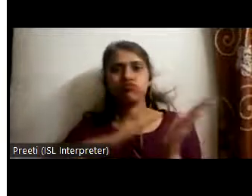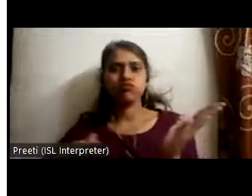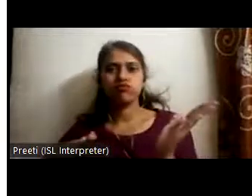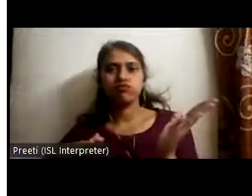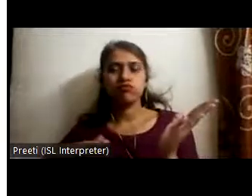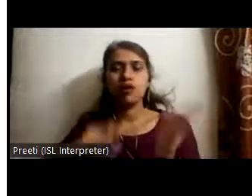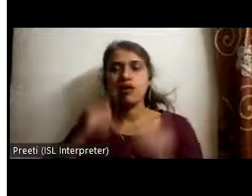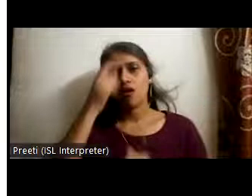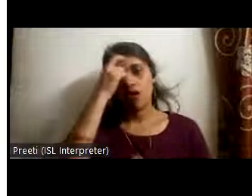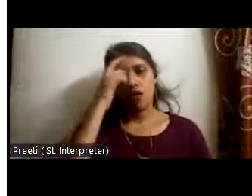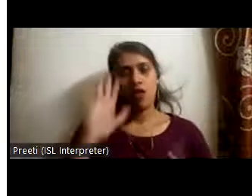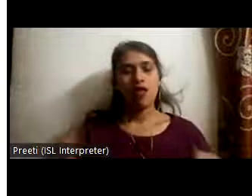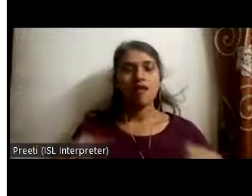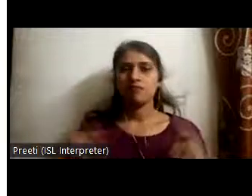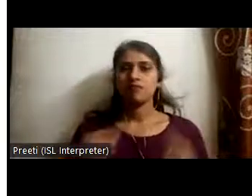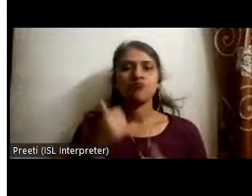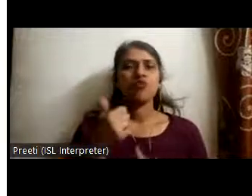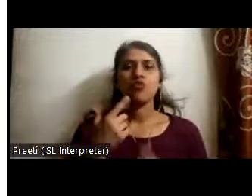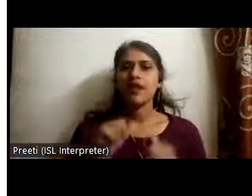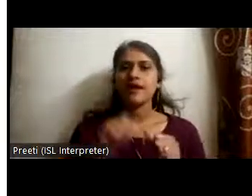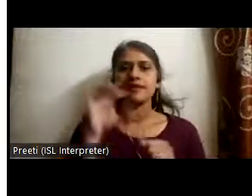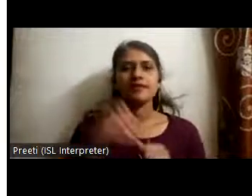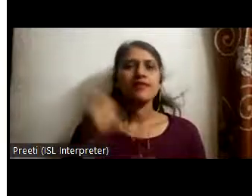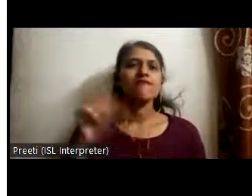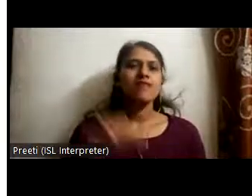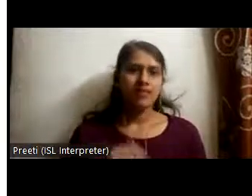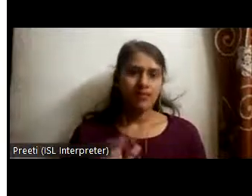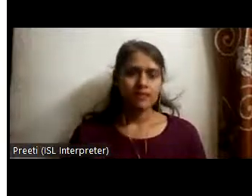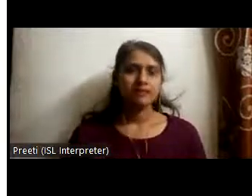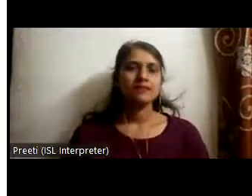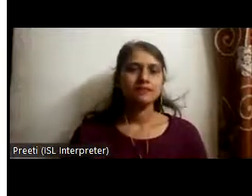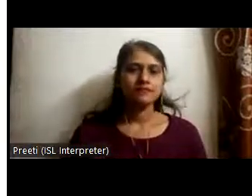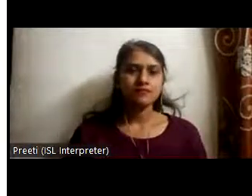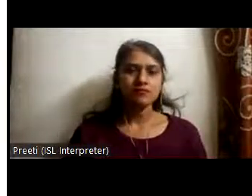So what is not accessible in this picture is there's no